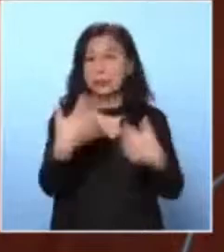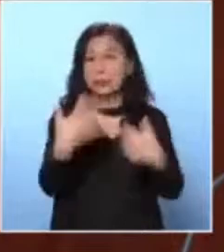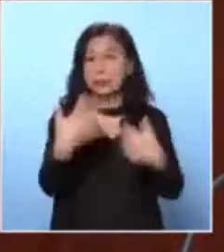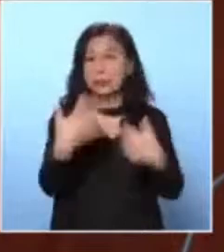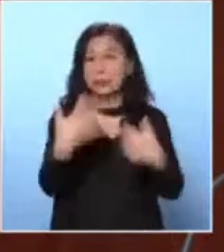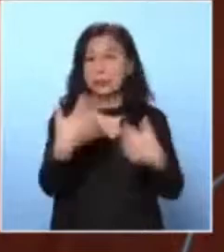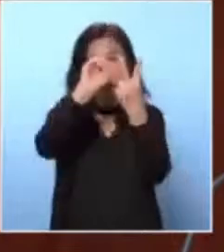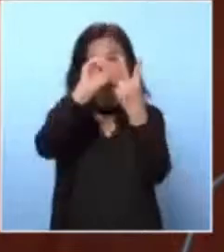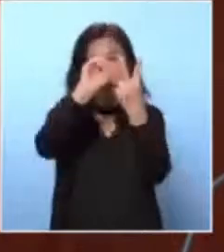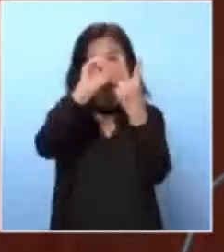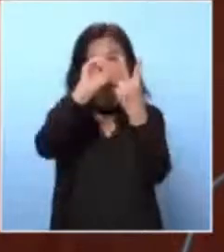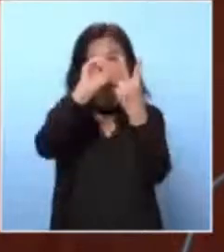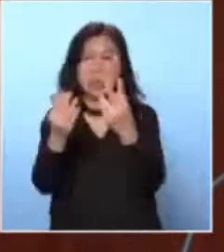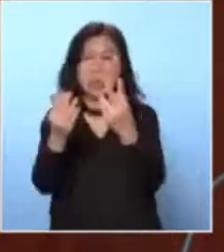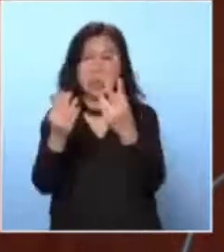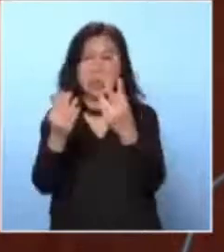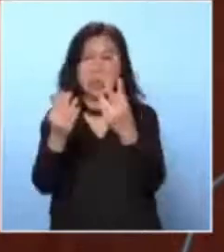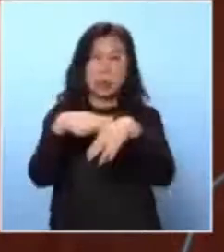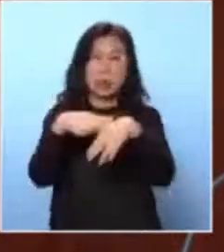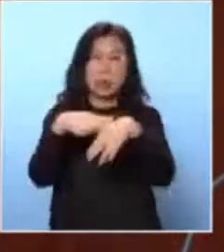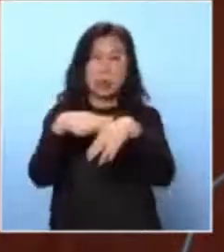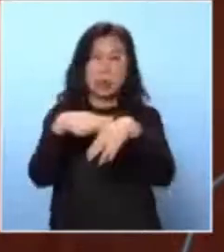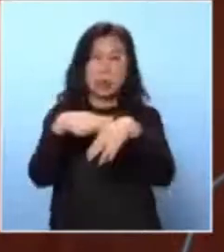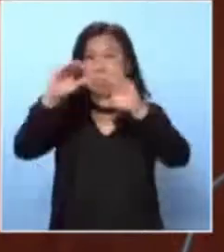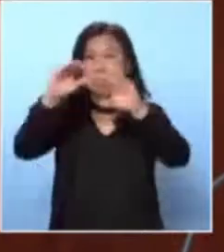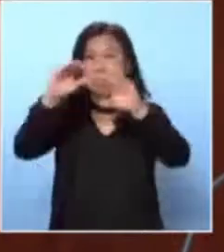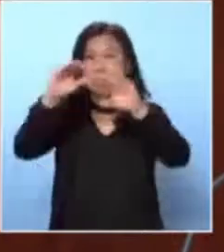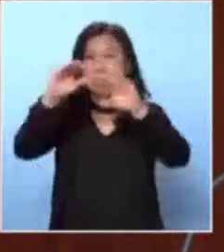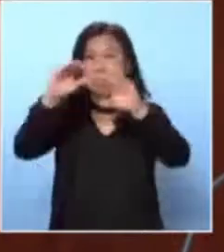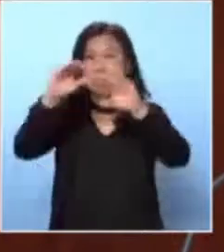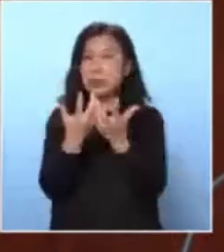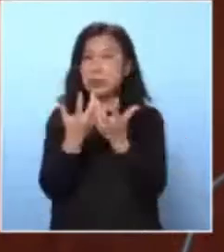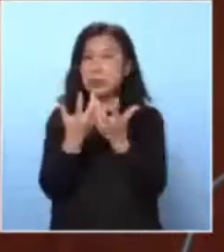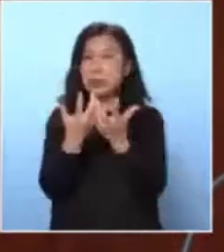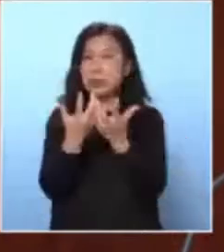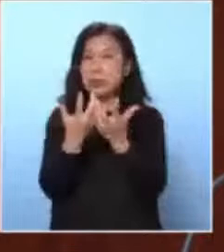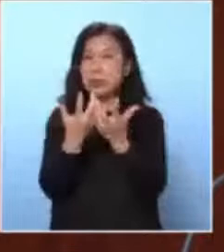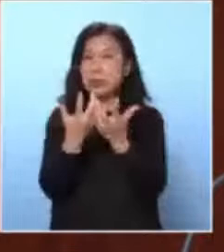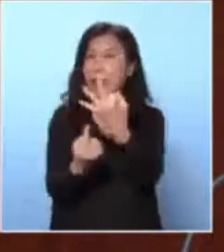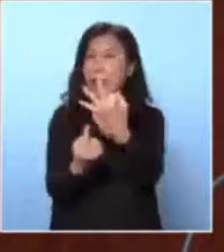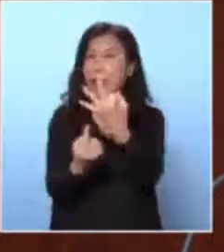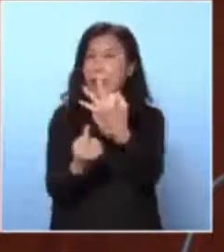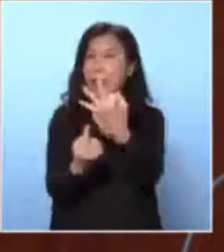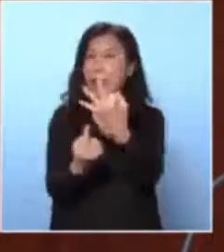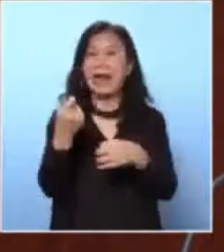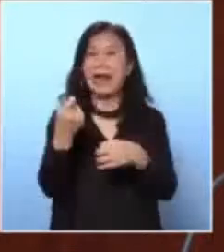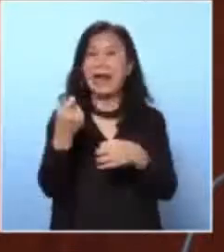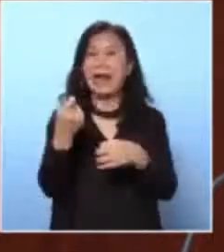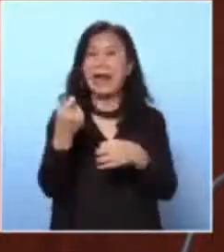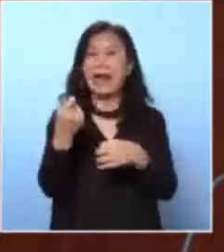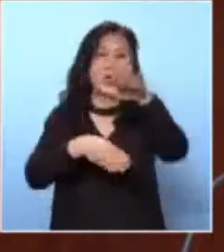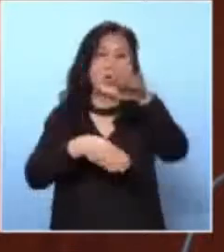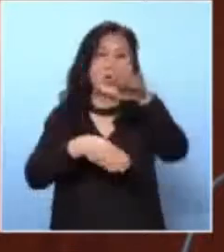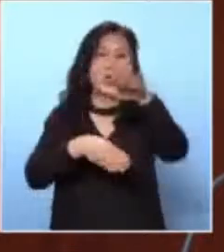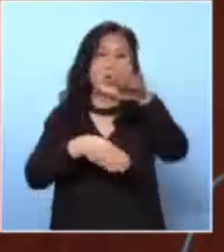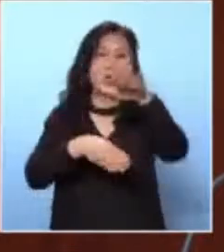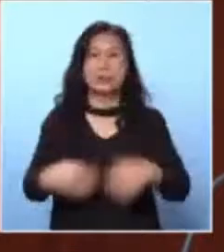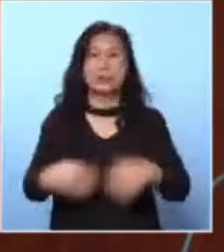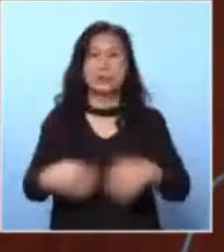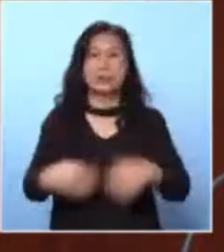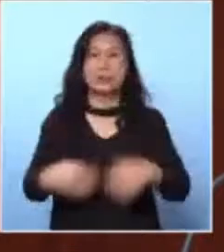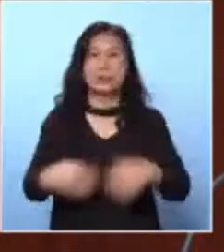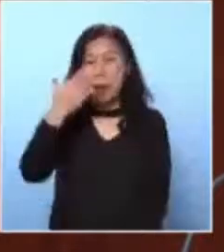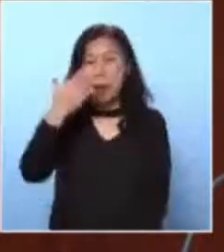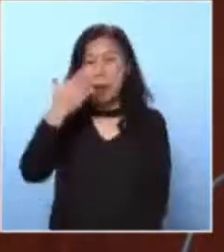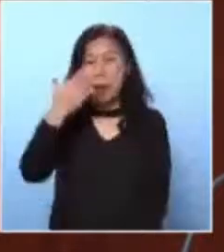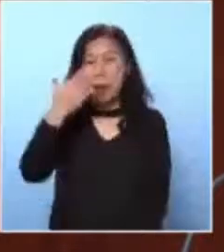25, and about 30,000 units will be completed by 2027 to 28. to alleviate the severe shortage of supply